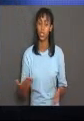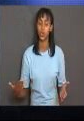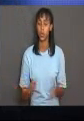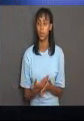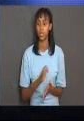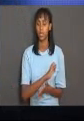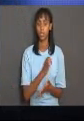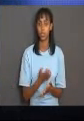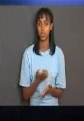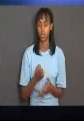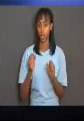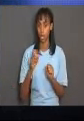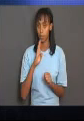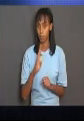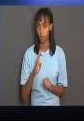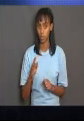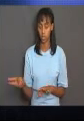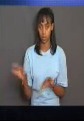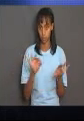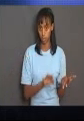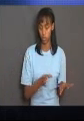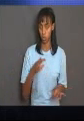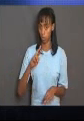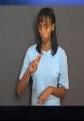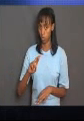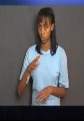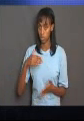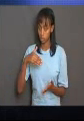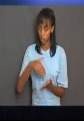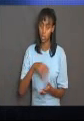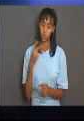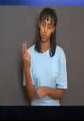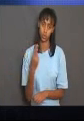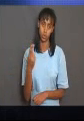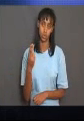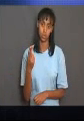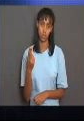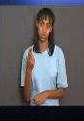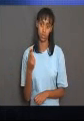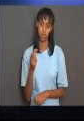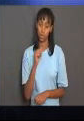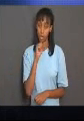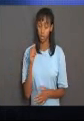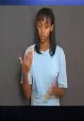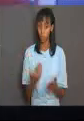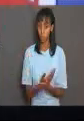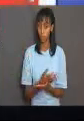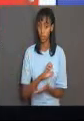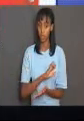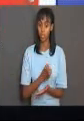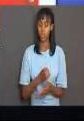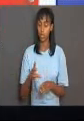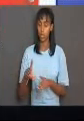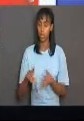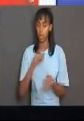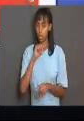Renewable energy can be replaced or reused, while non-renewable energy